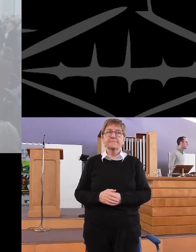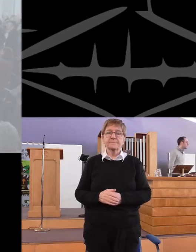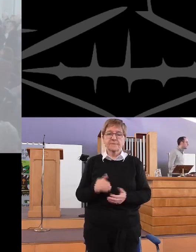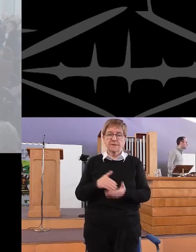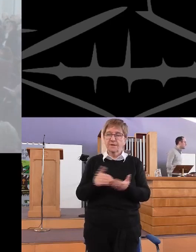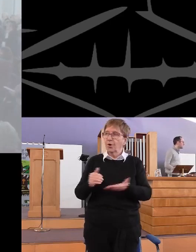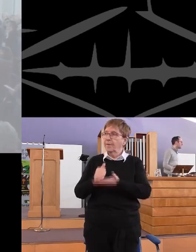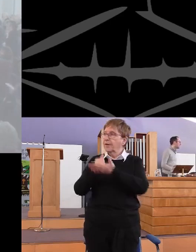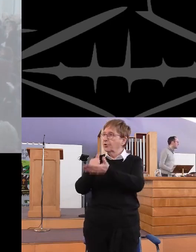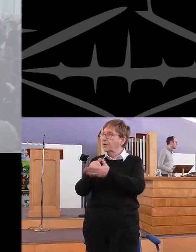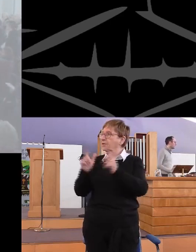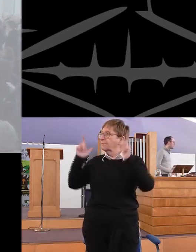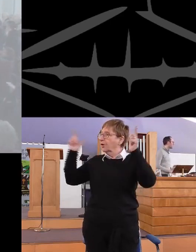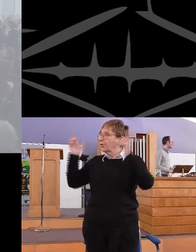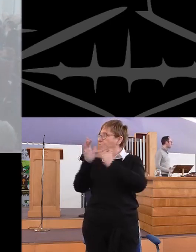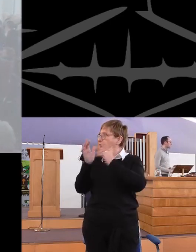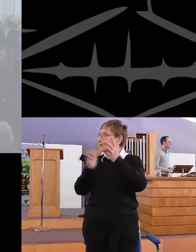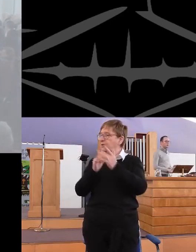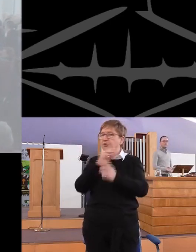now may the grace of